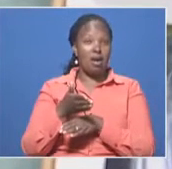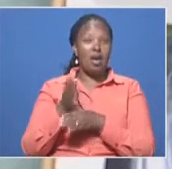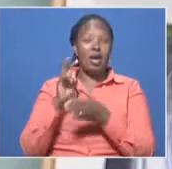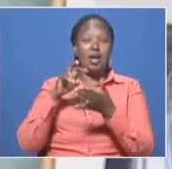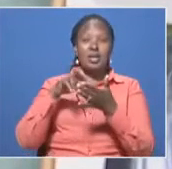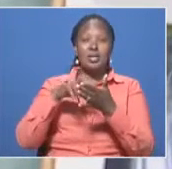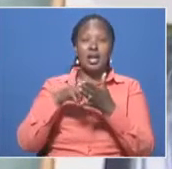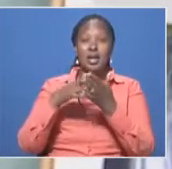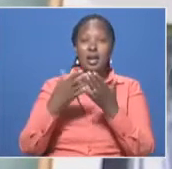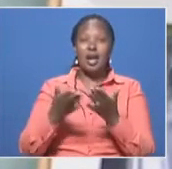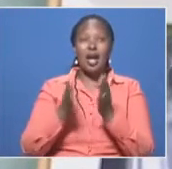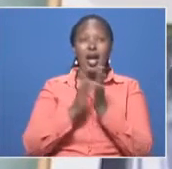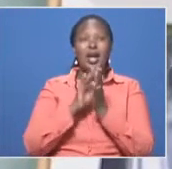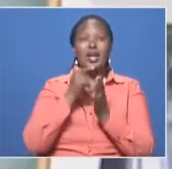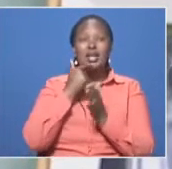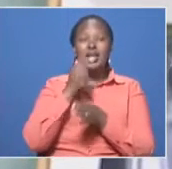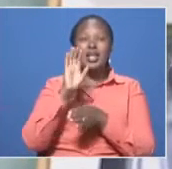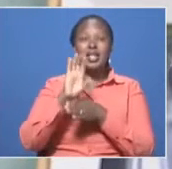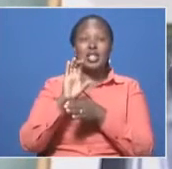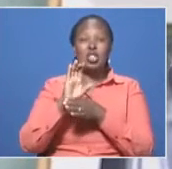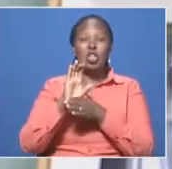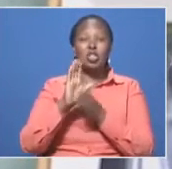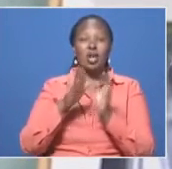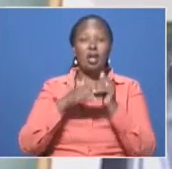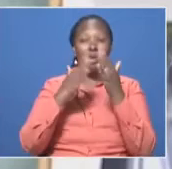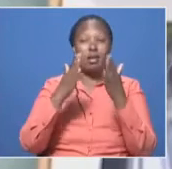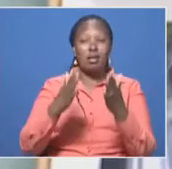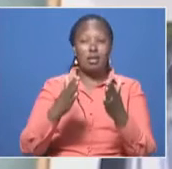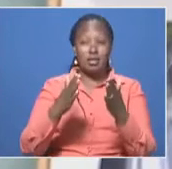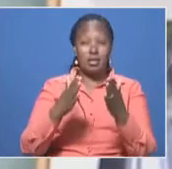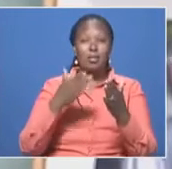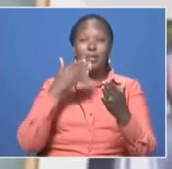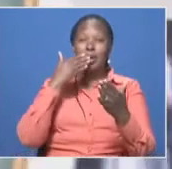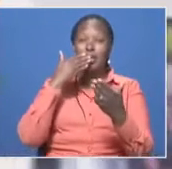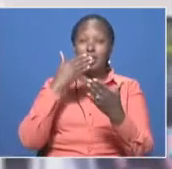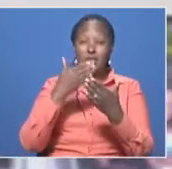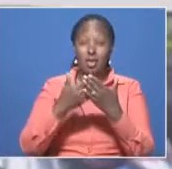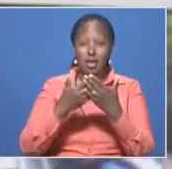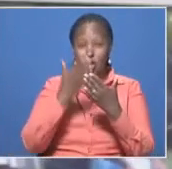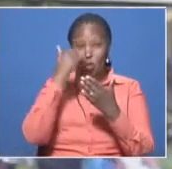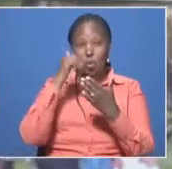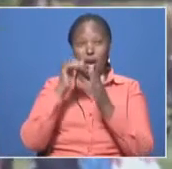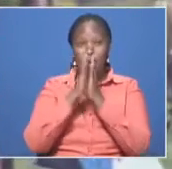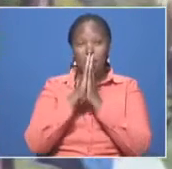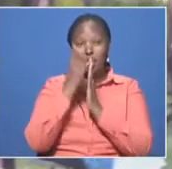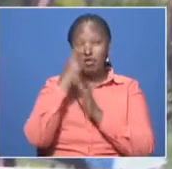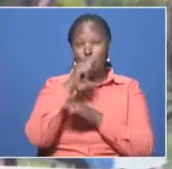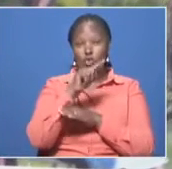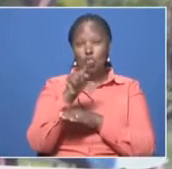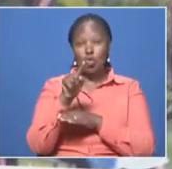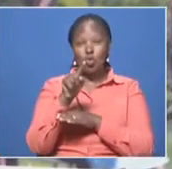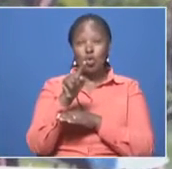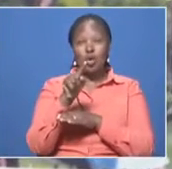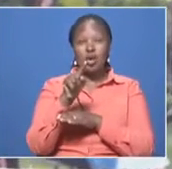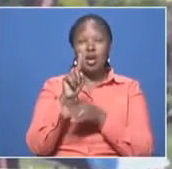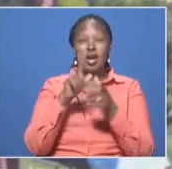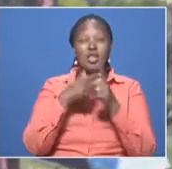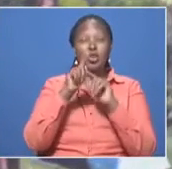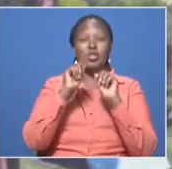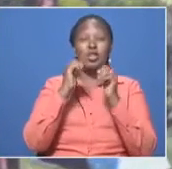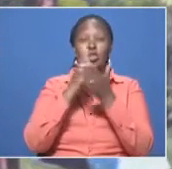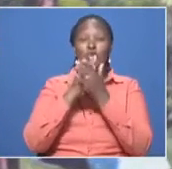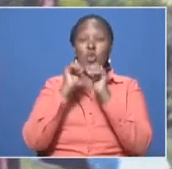standing and, you know, telling church elders, thank you for their prayers. You could now